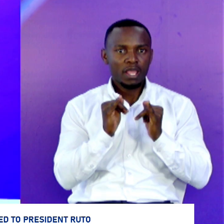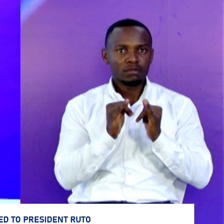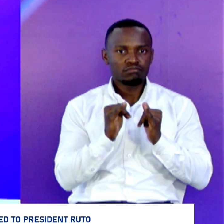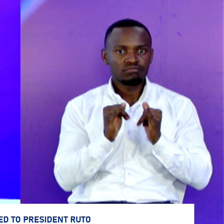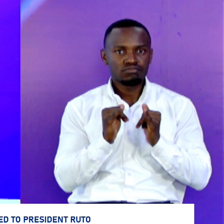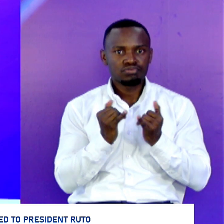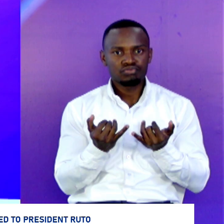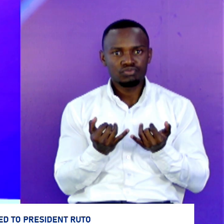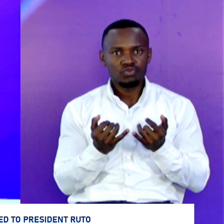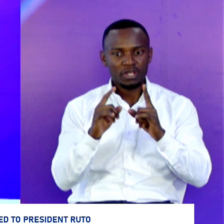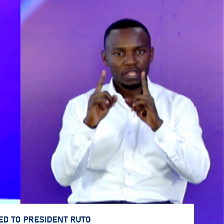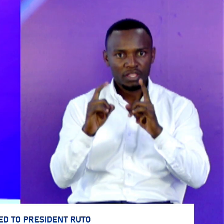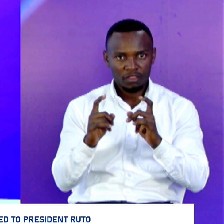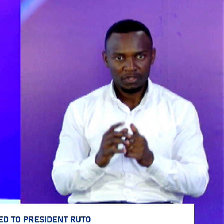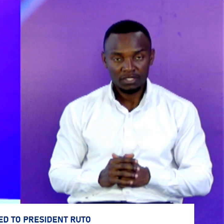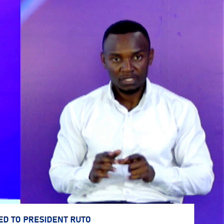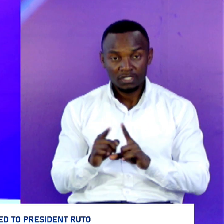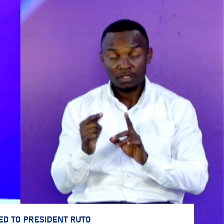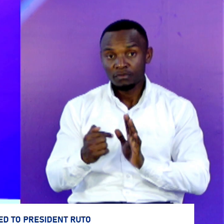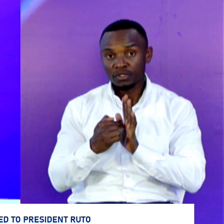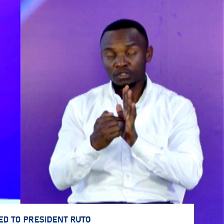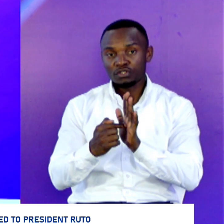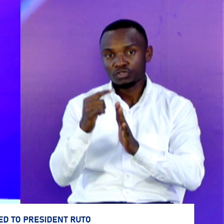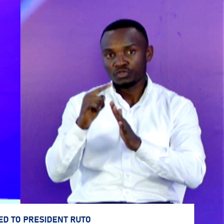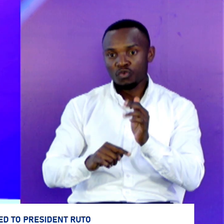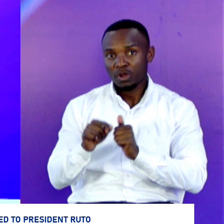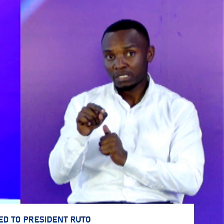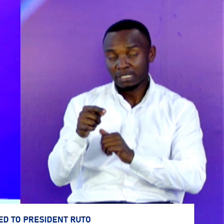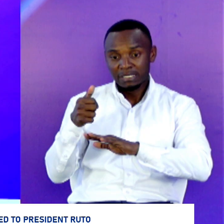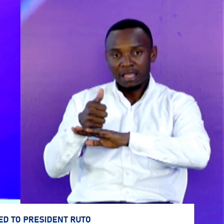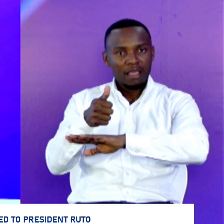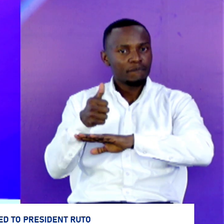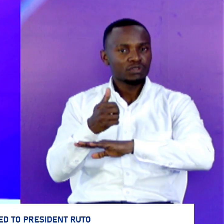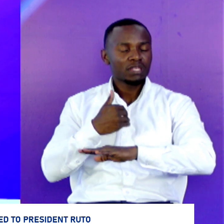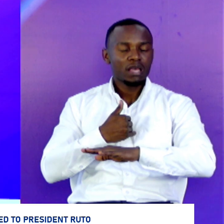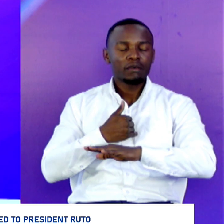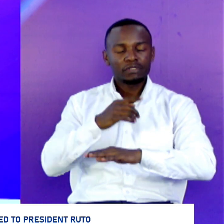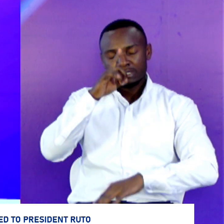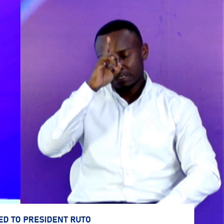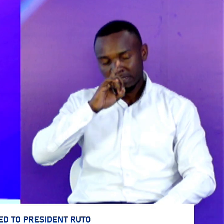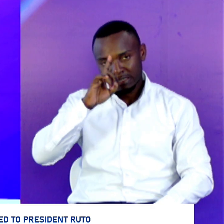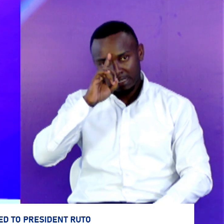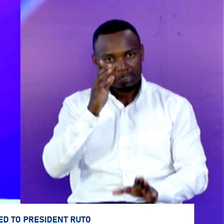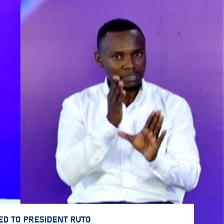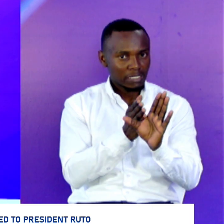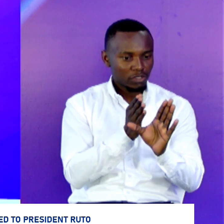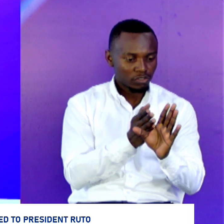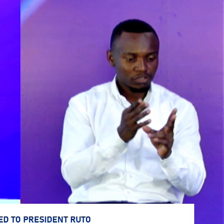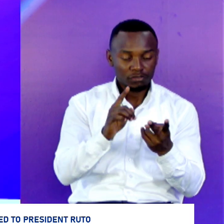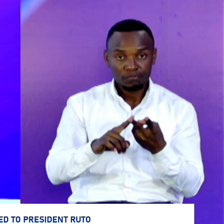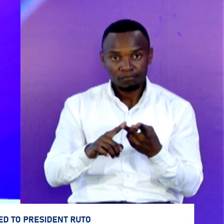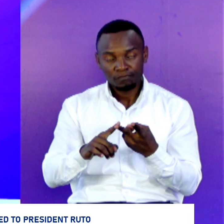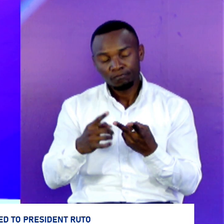emphasizes that these forms of abuse have a severe psychological, social, and